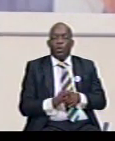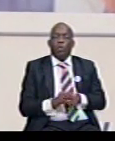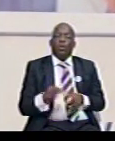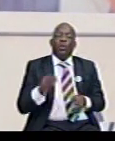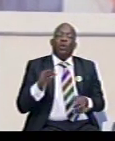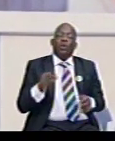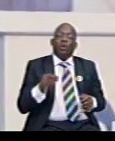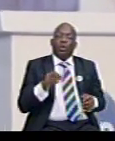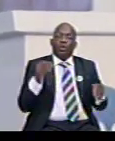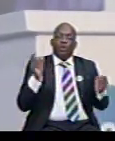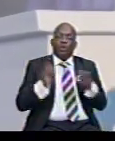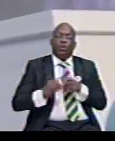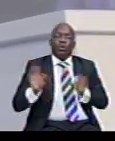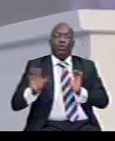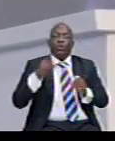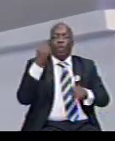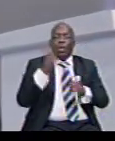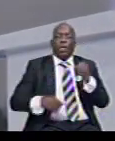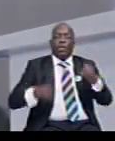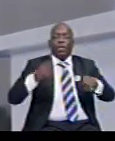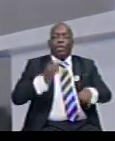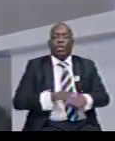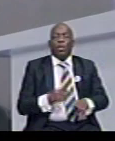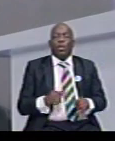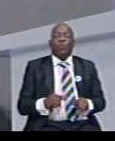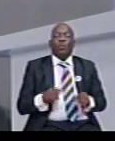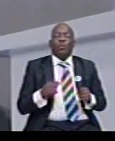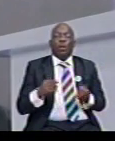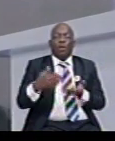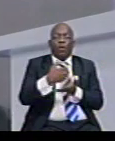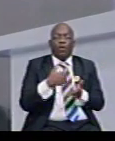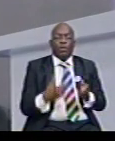harvest. Number two is the endued